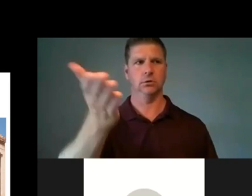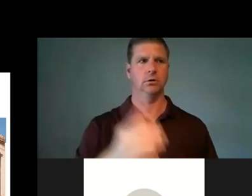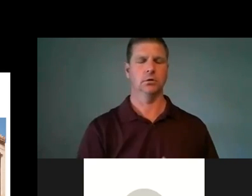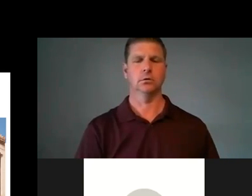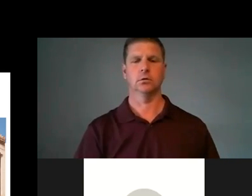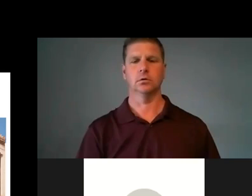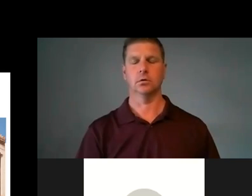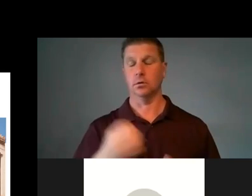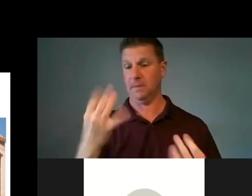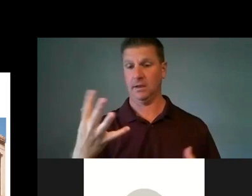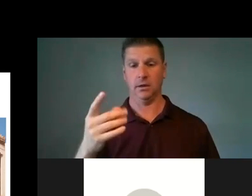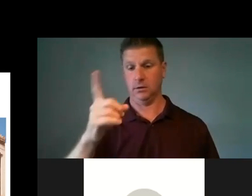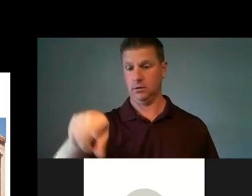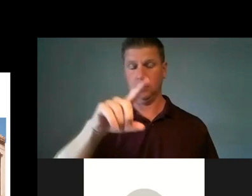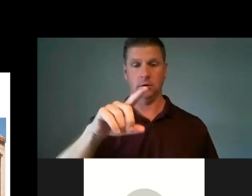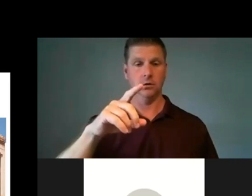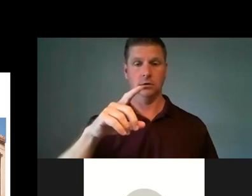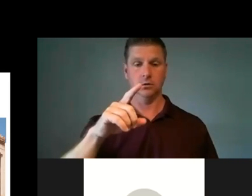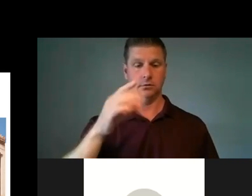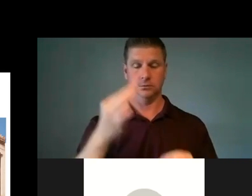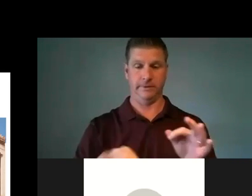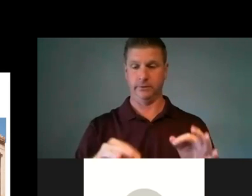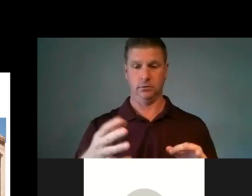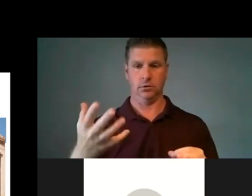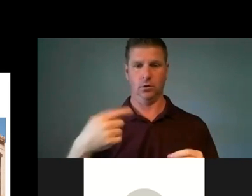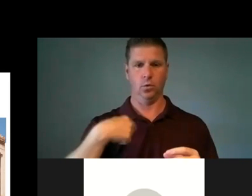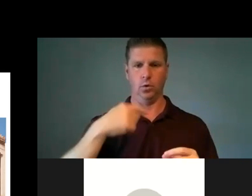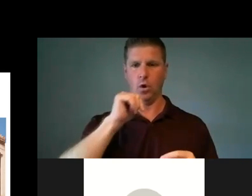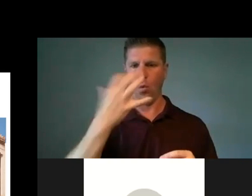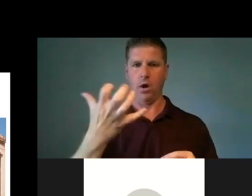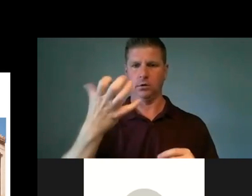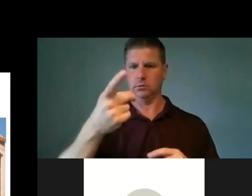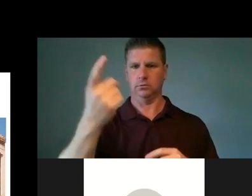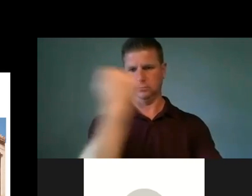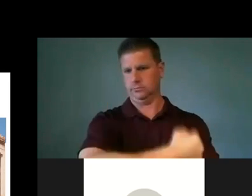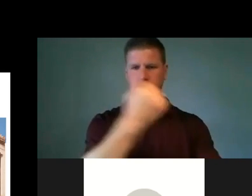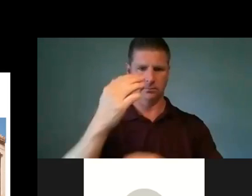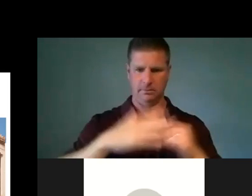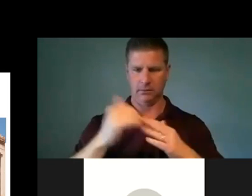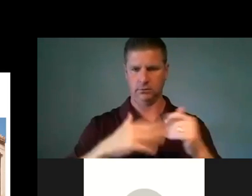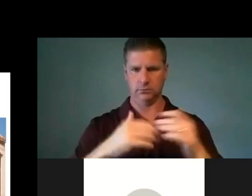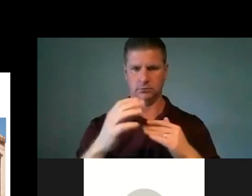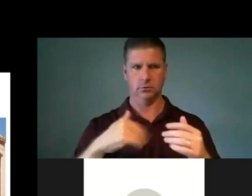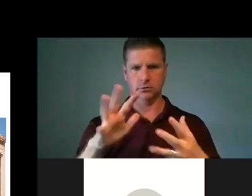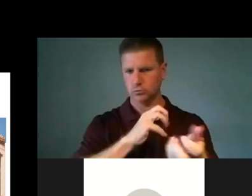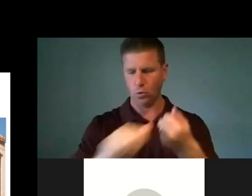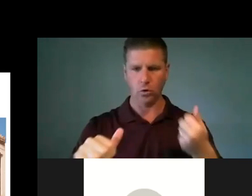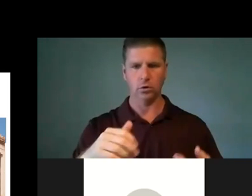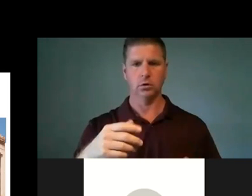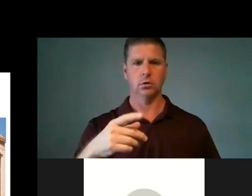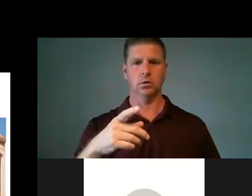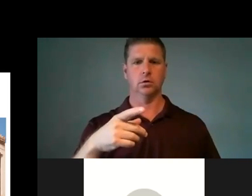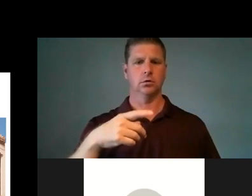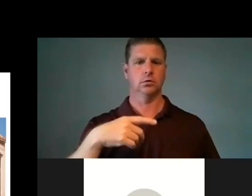many of which simply said, we don't want to see the Skinny building destroyed, save the Skinny building from the